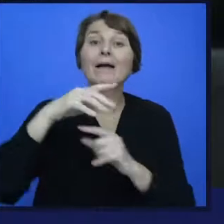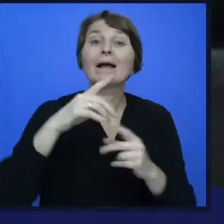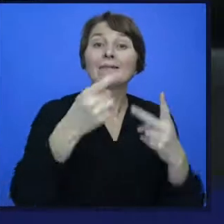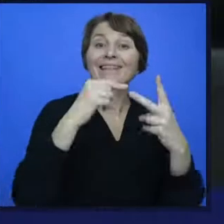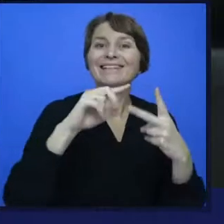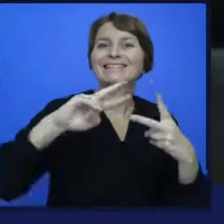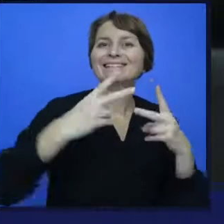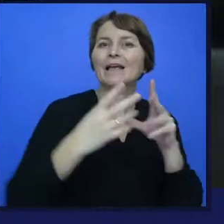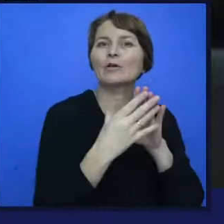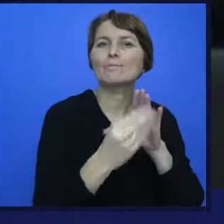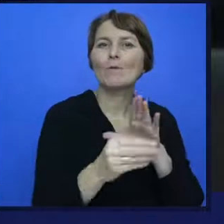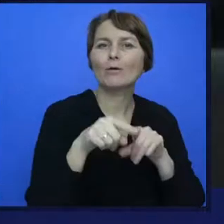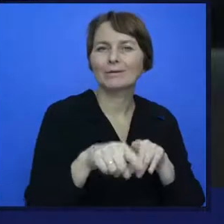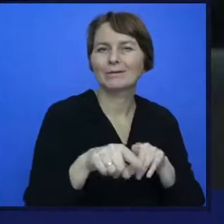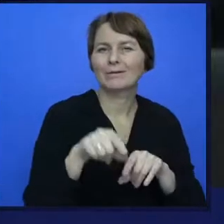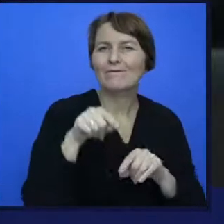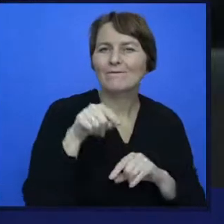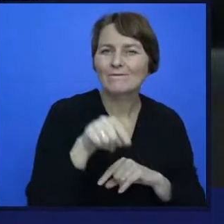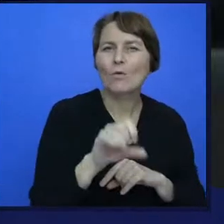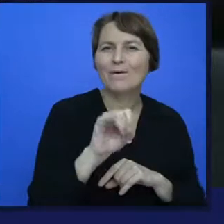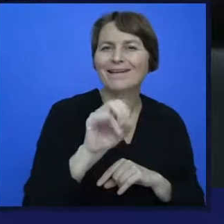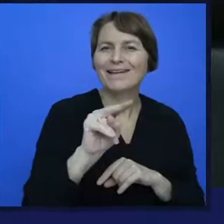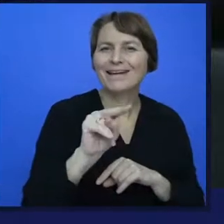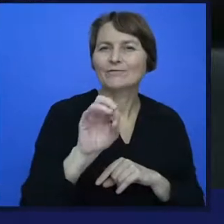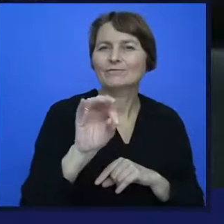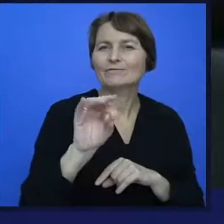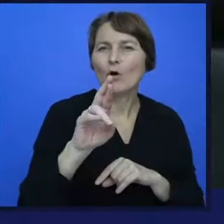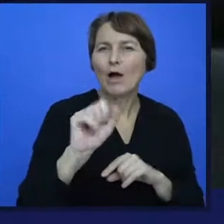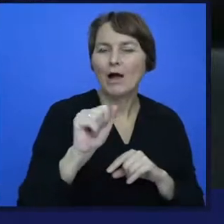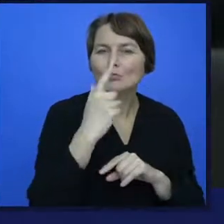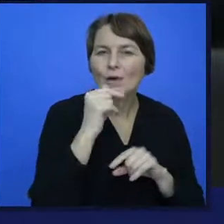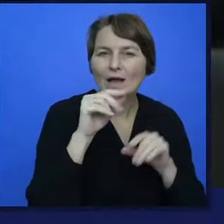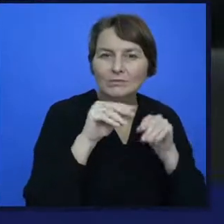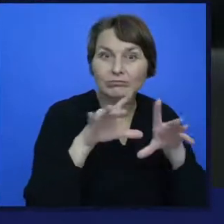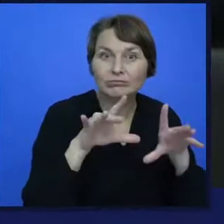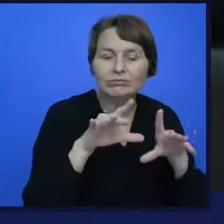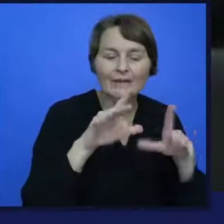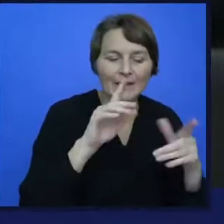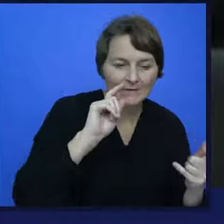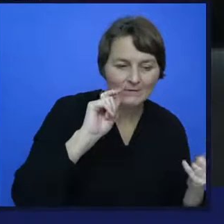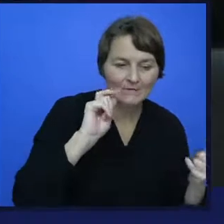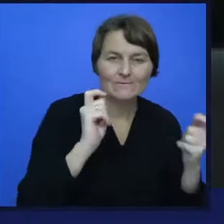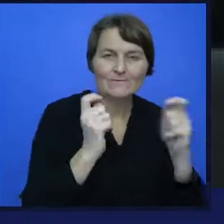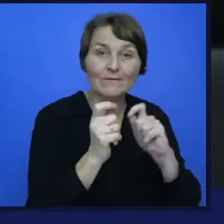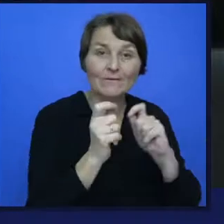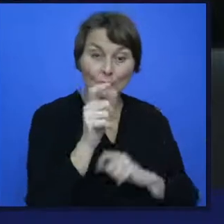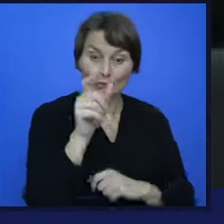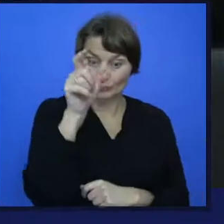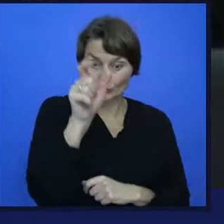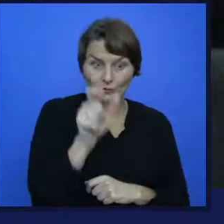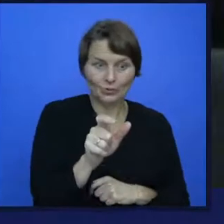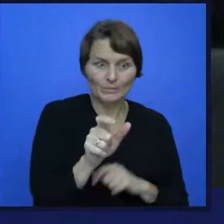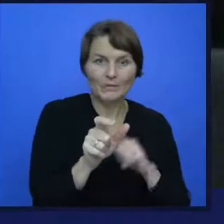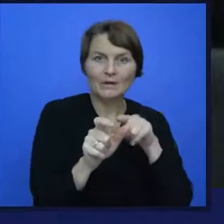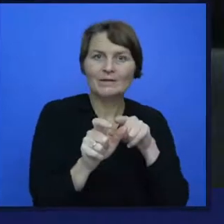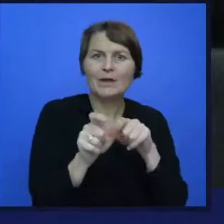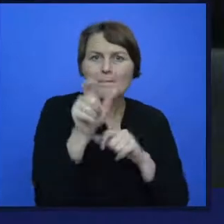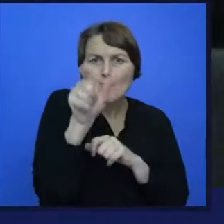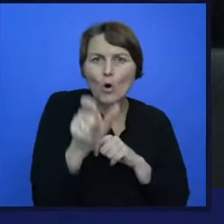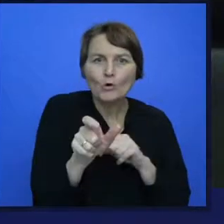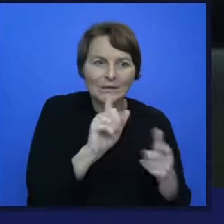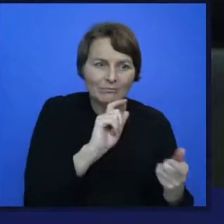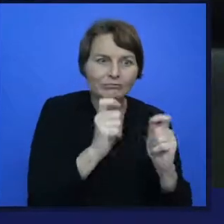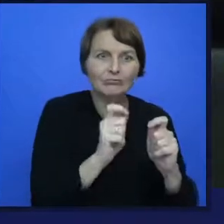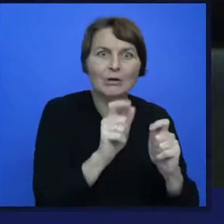or not? So it's going from interesting object to a human in distress. And that's kind of cool, right? that you broke down this problem into smaller